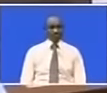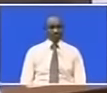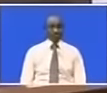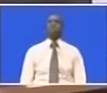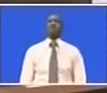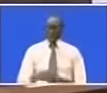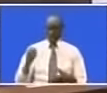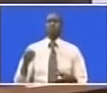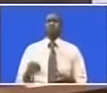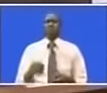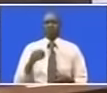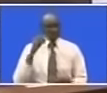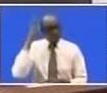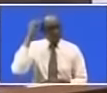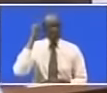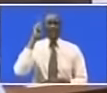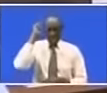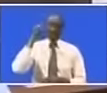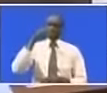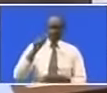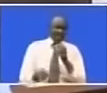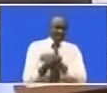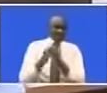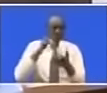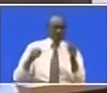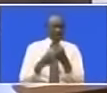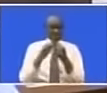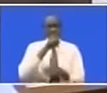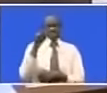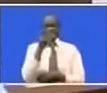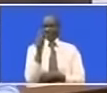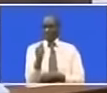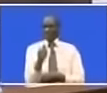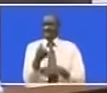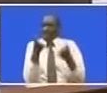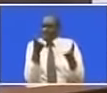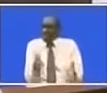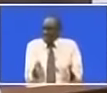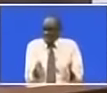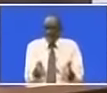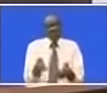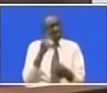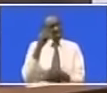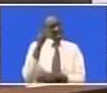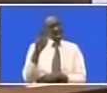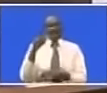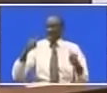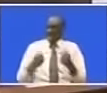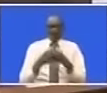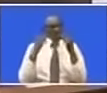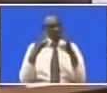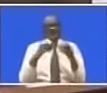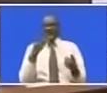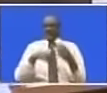Mohamed Ali there giving us an update on what's going on in Zanzibar. Now back here in Dar es Salaam, not much happening here at the Nyerere